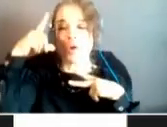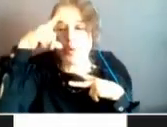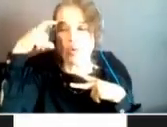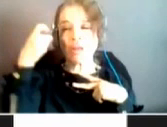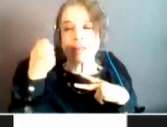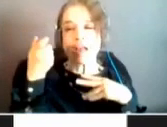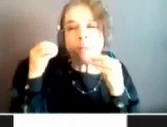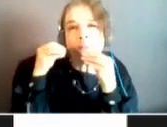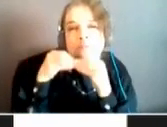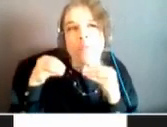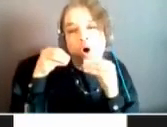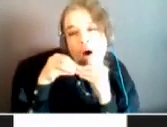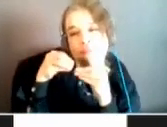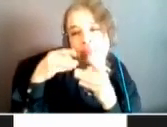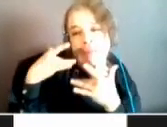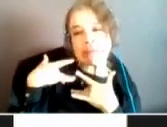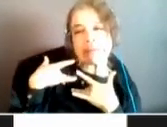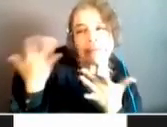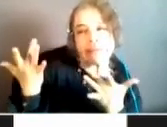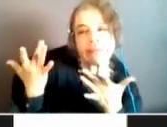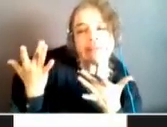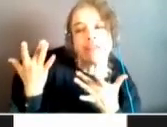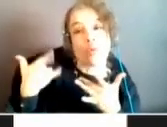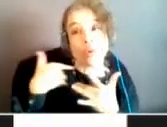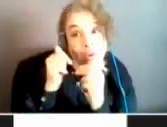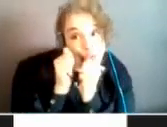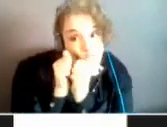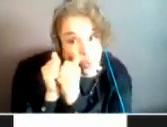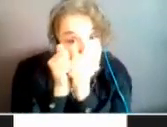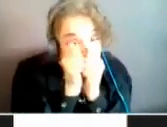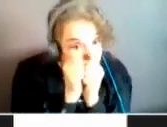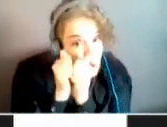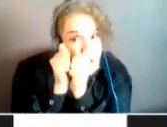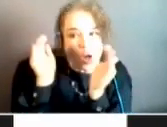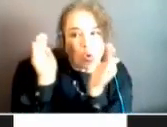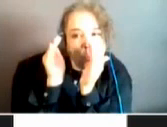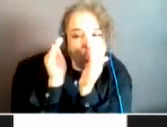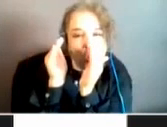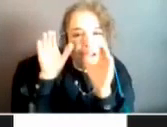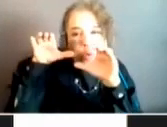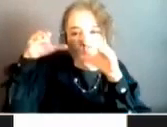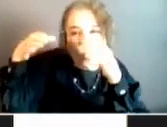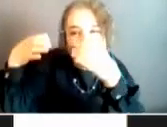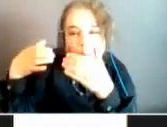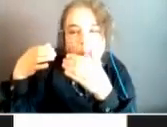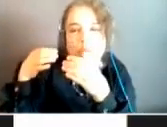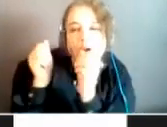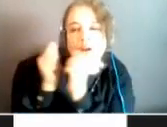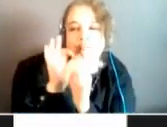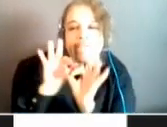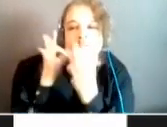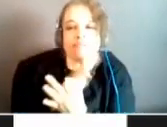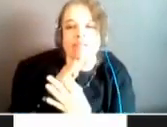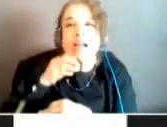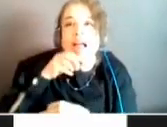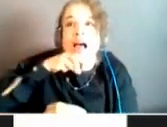was a little bit more of a sense of, we can get together, you know, in smaller groups with family. And so many of my